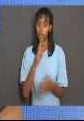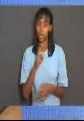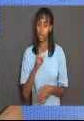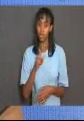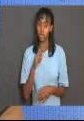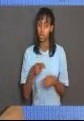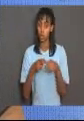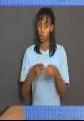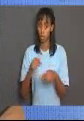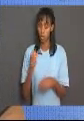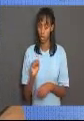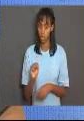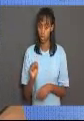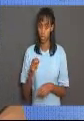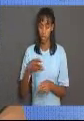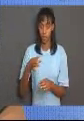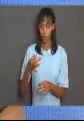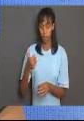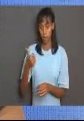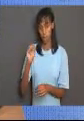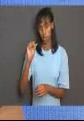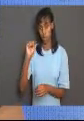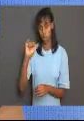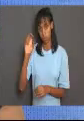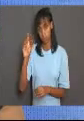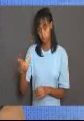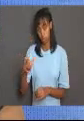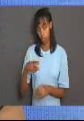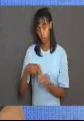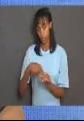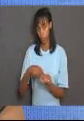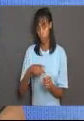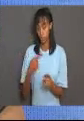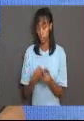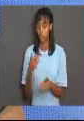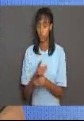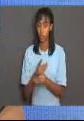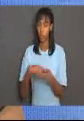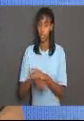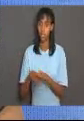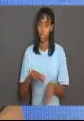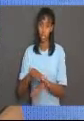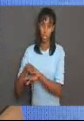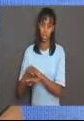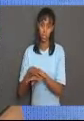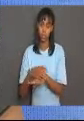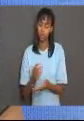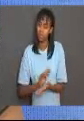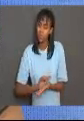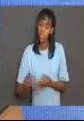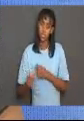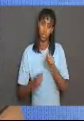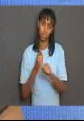known as fossil fuels. They were formed in the earth millions of years